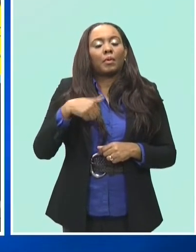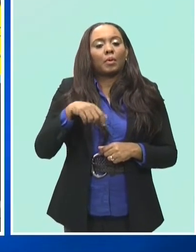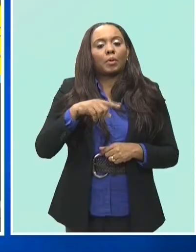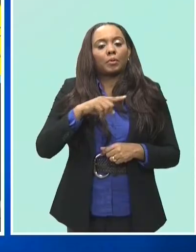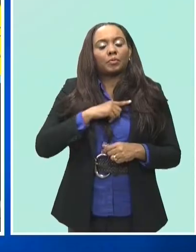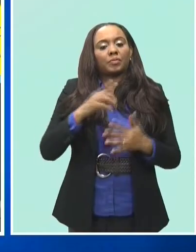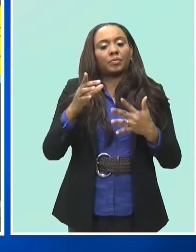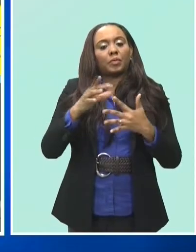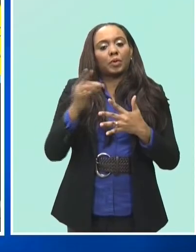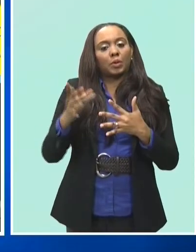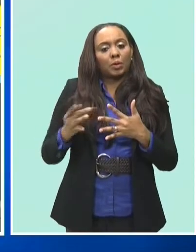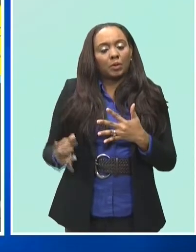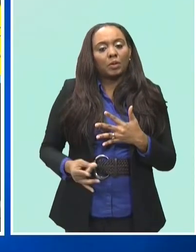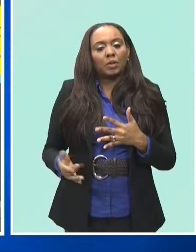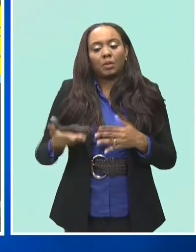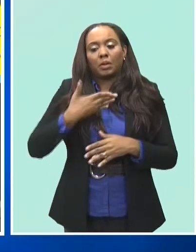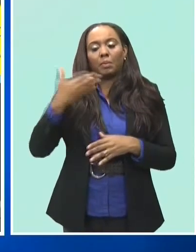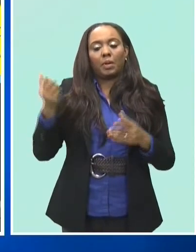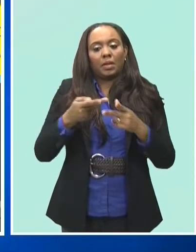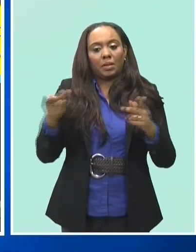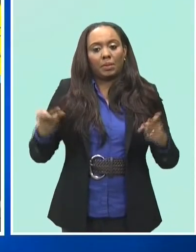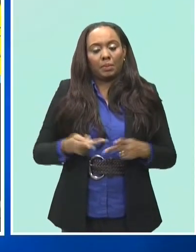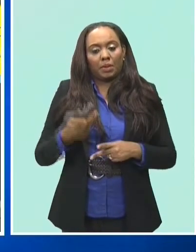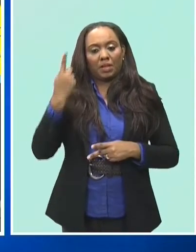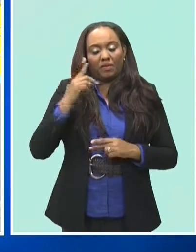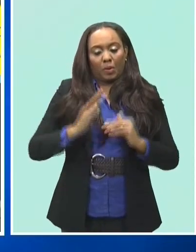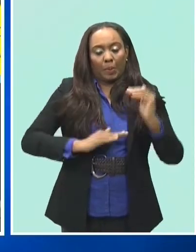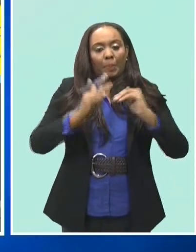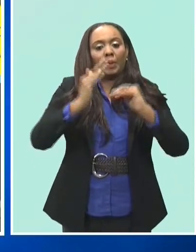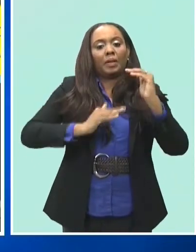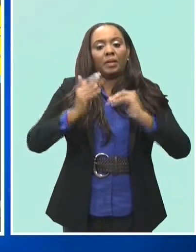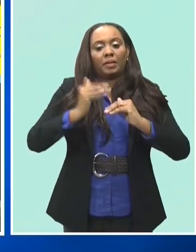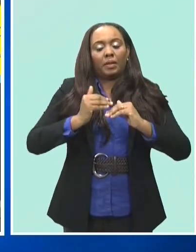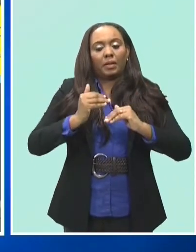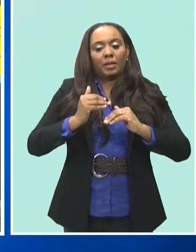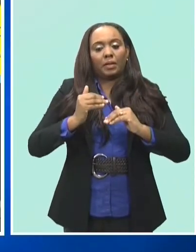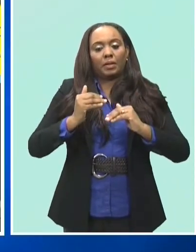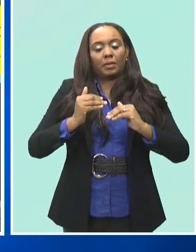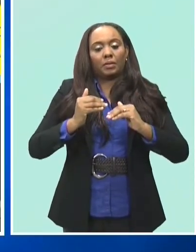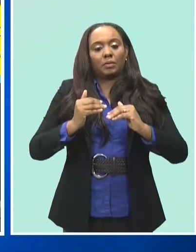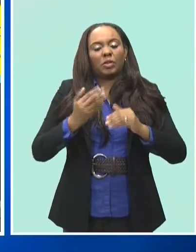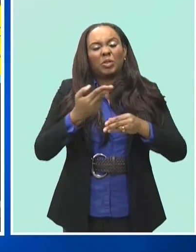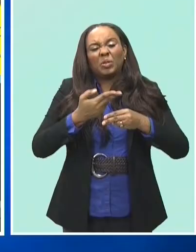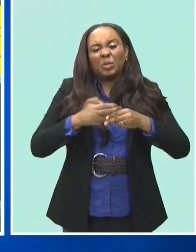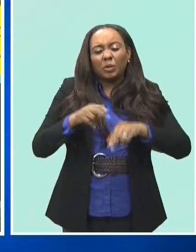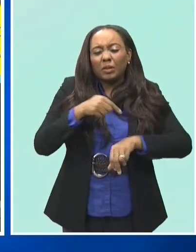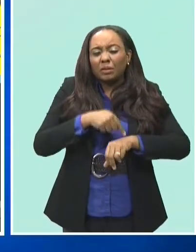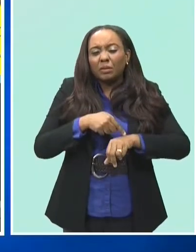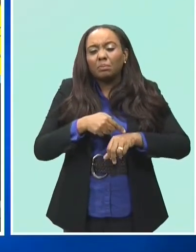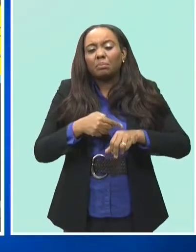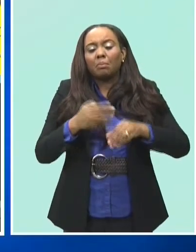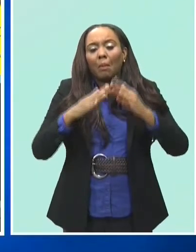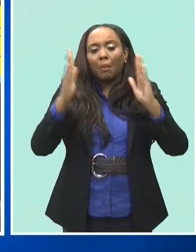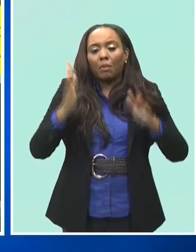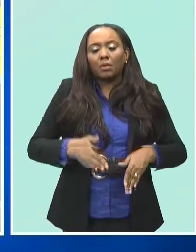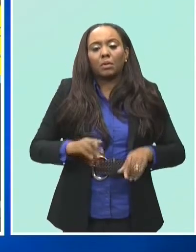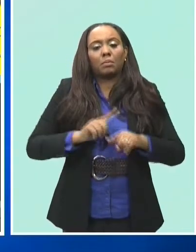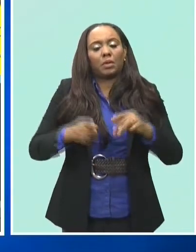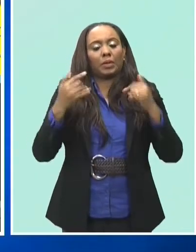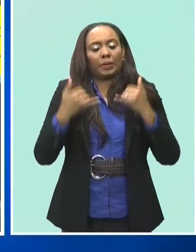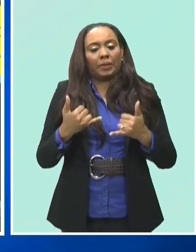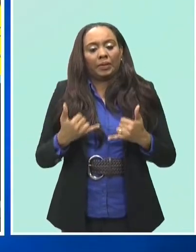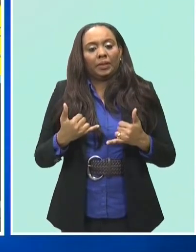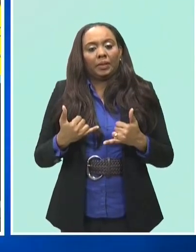the best sites possible. But in the meantime, the actual facilities, the